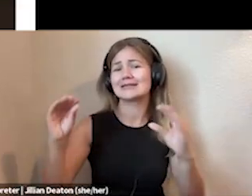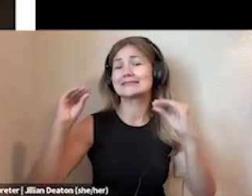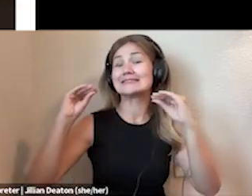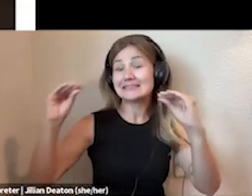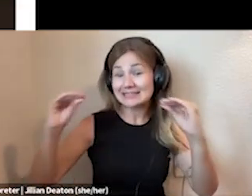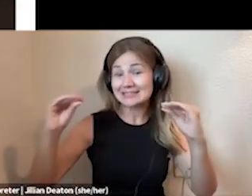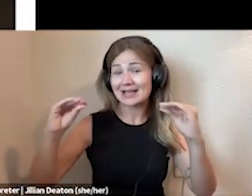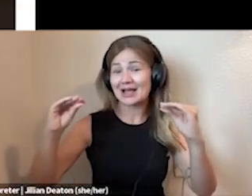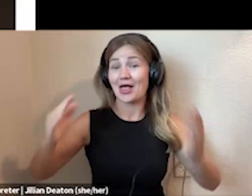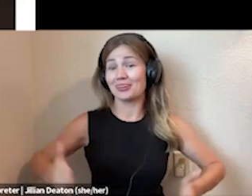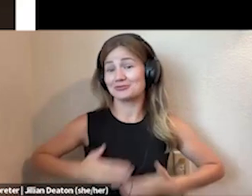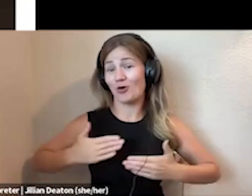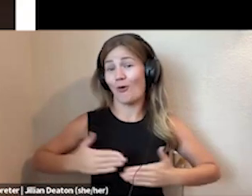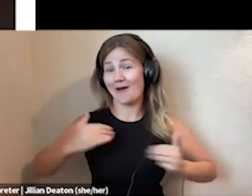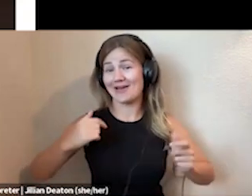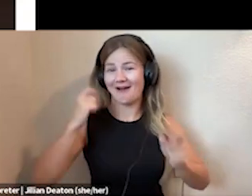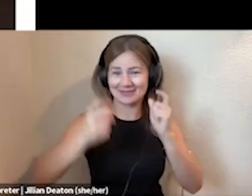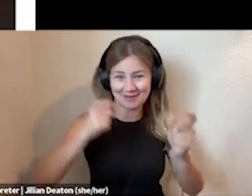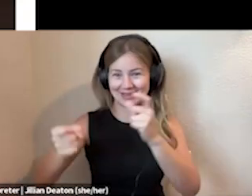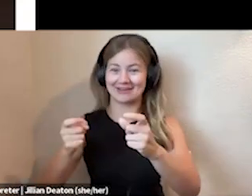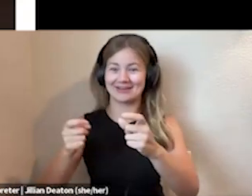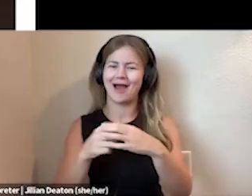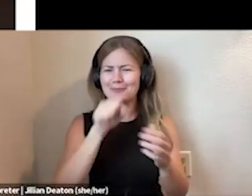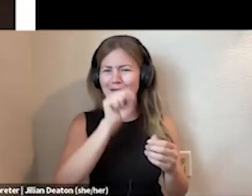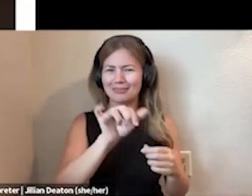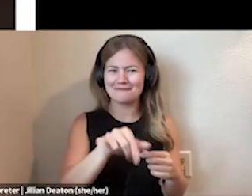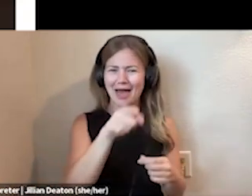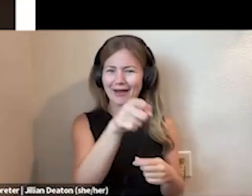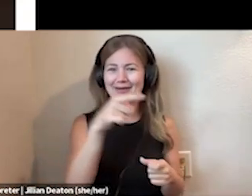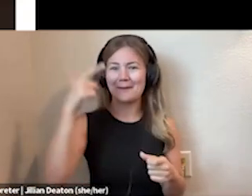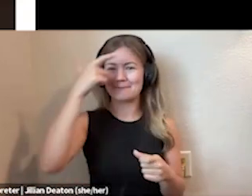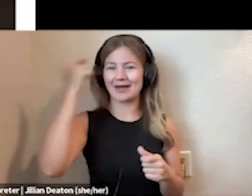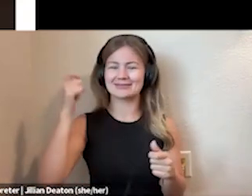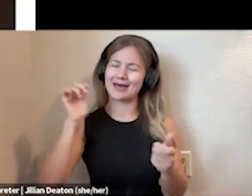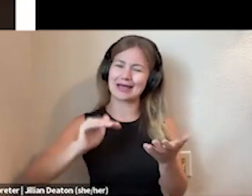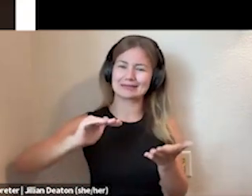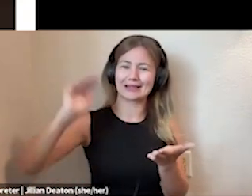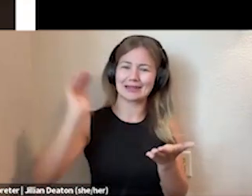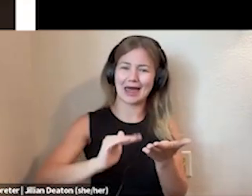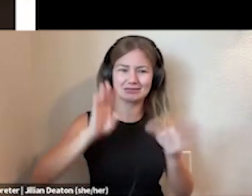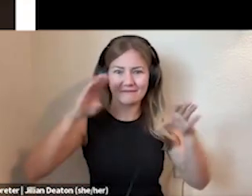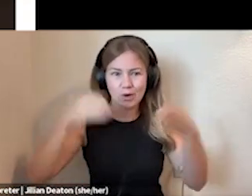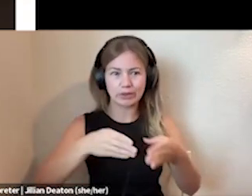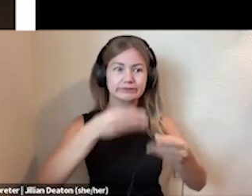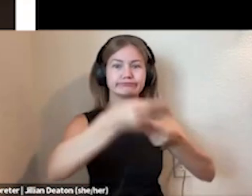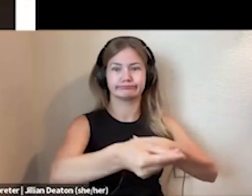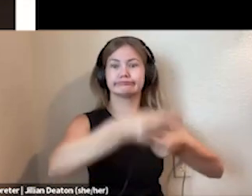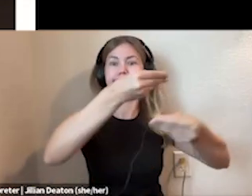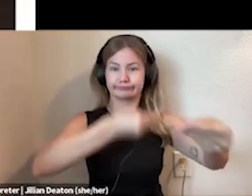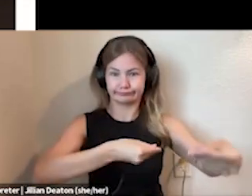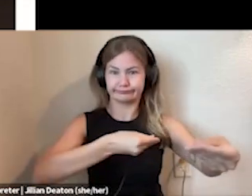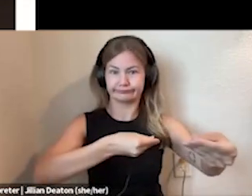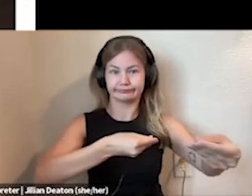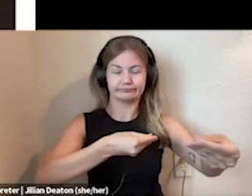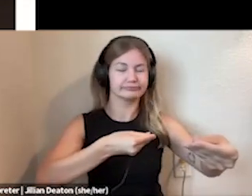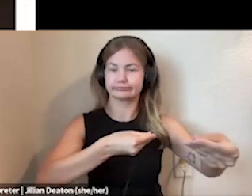of giving. I love this definition because it moves us away from transaction and extraction